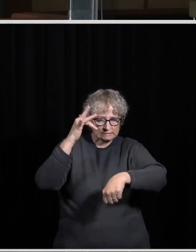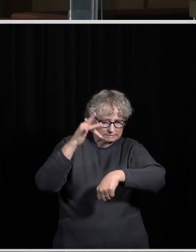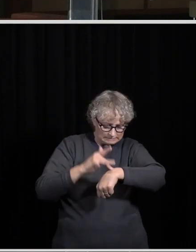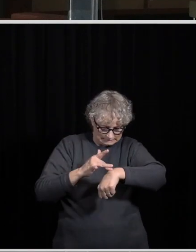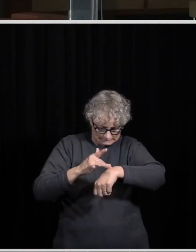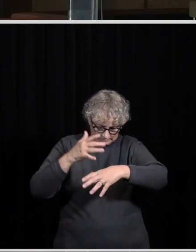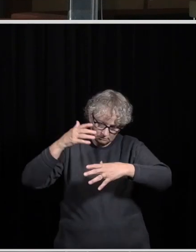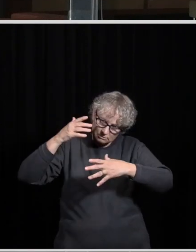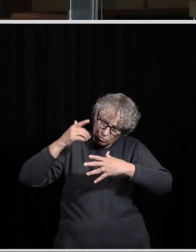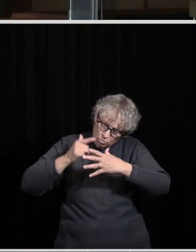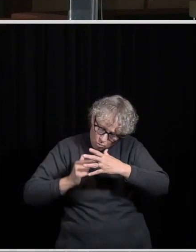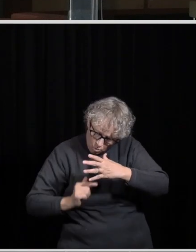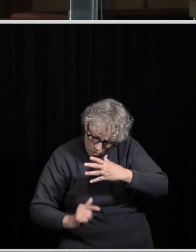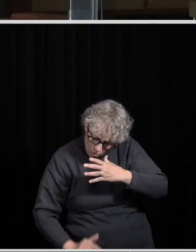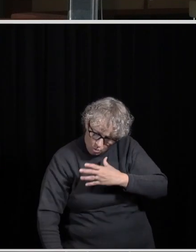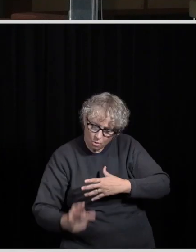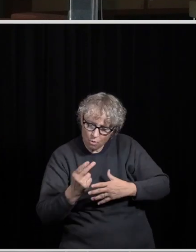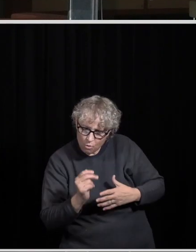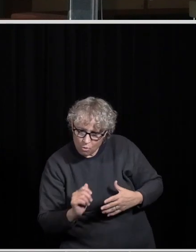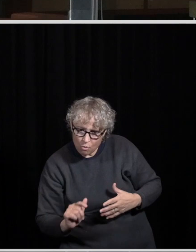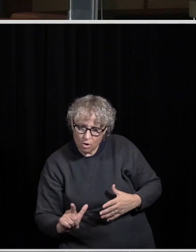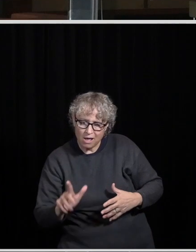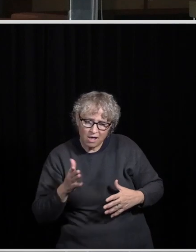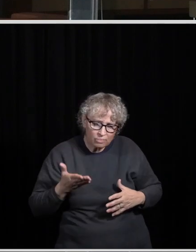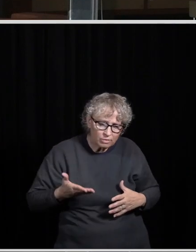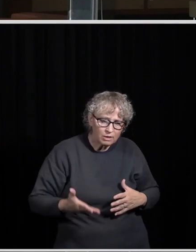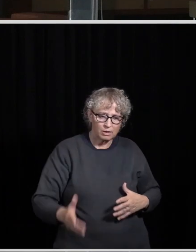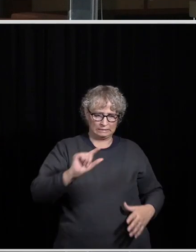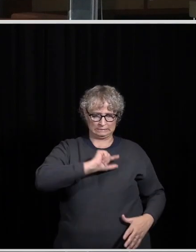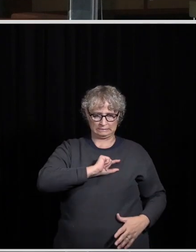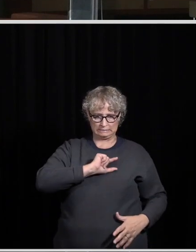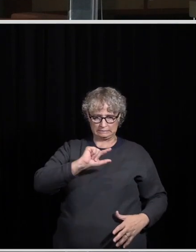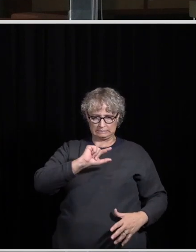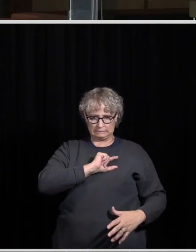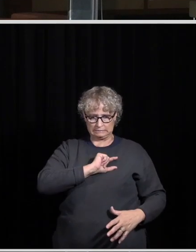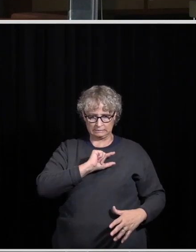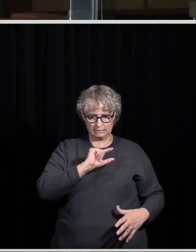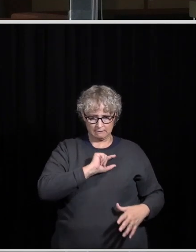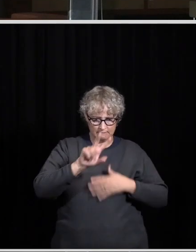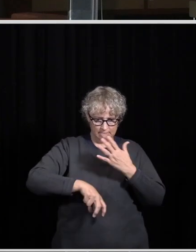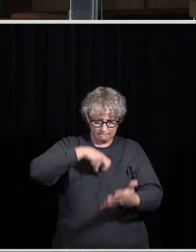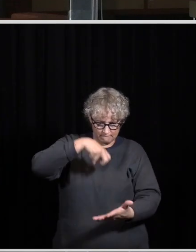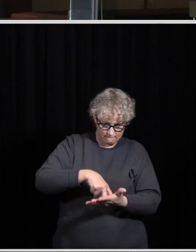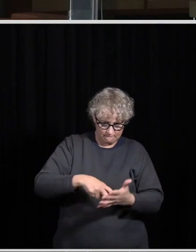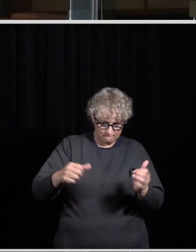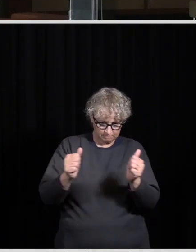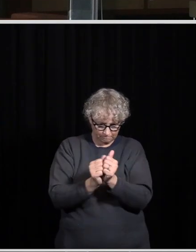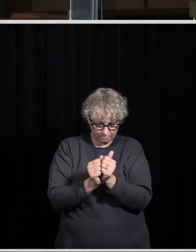the lowest hell. The guilty pair bowed down